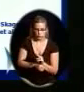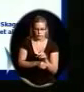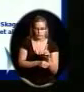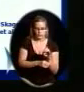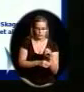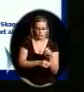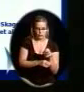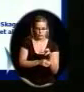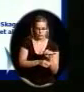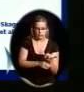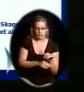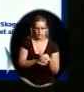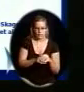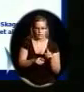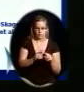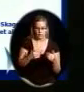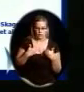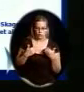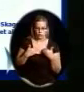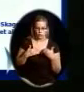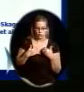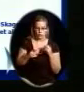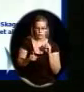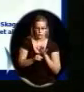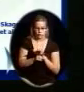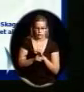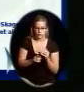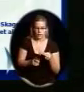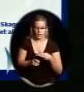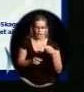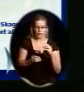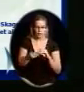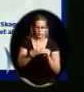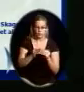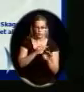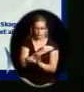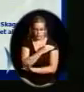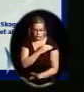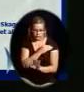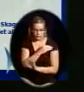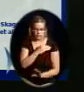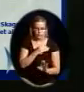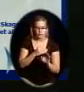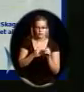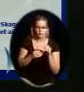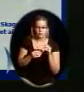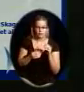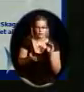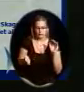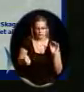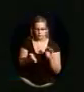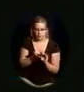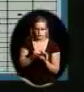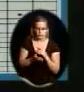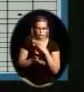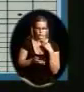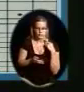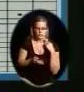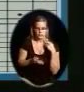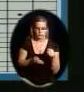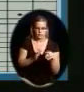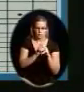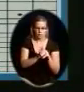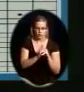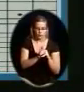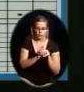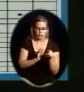youth exposed to a higher number of protective factors were at less risk for those problem behaviors. When you're looking at the CTC model,